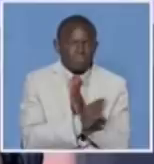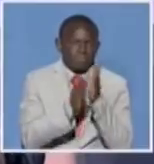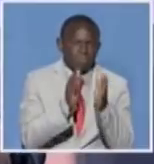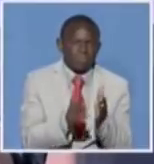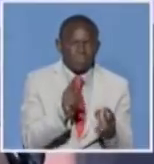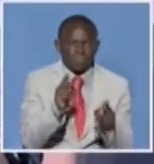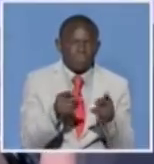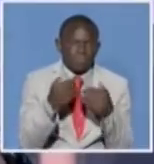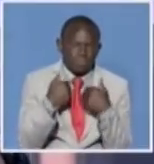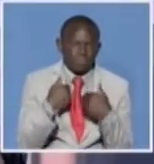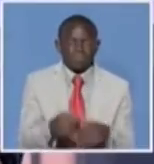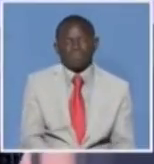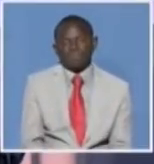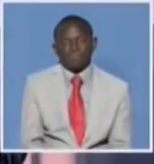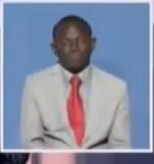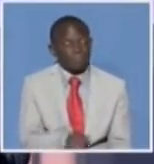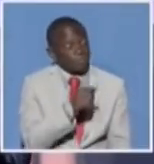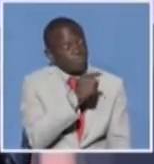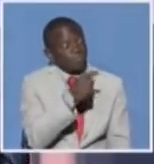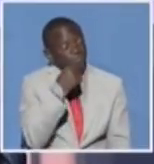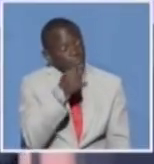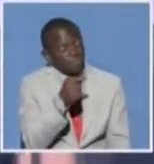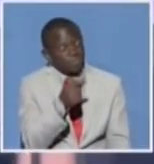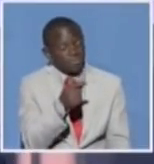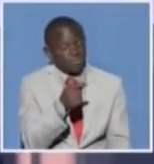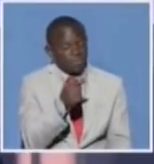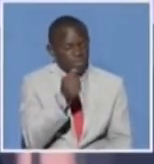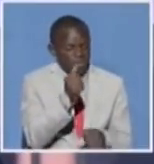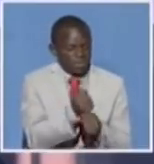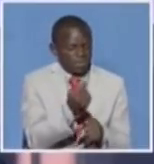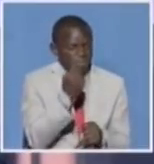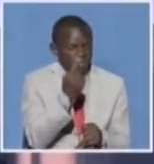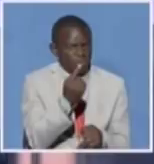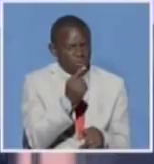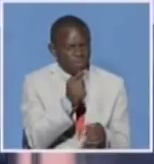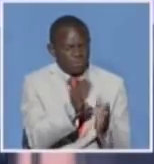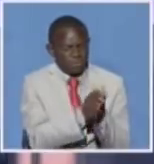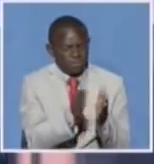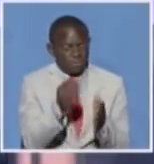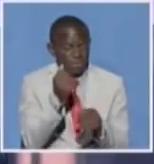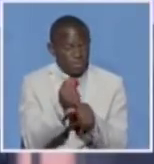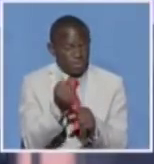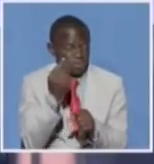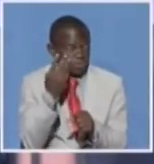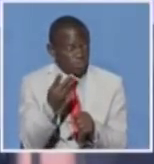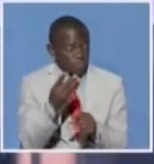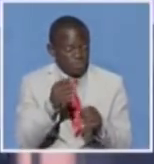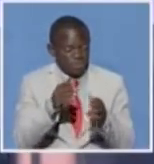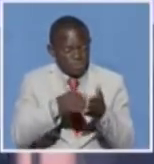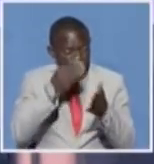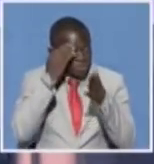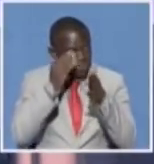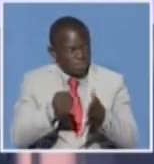about teaching pupils in their language of play, and maybe this is something you've observed, that technically the